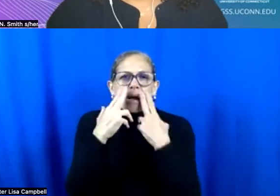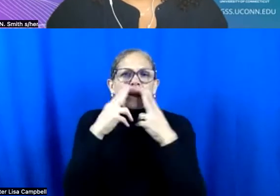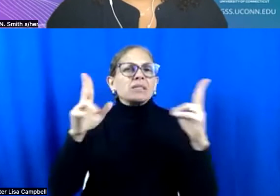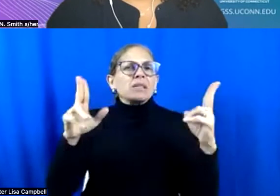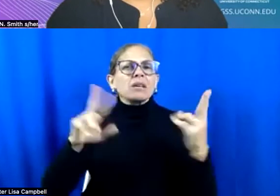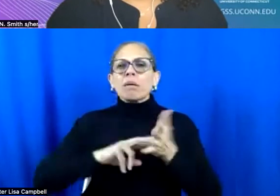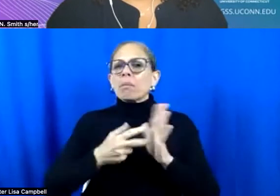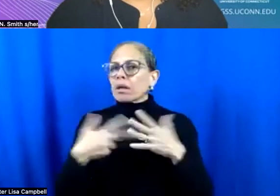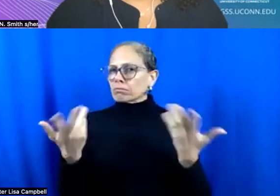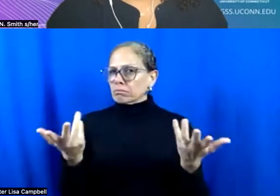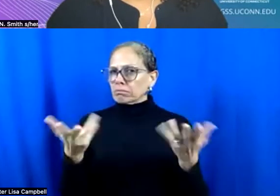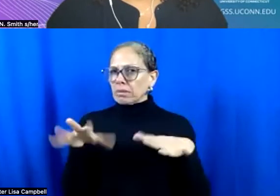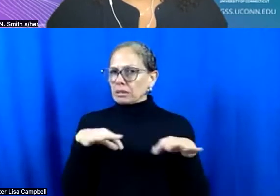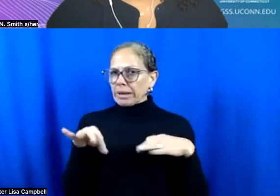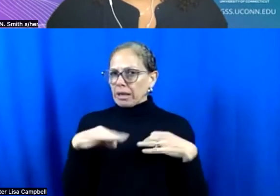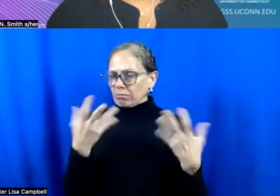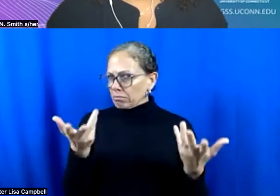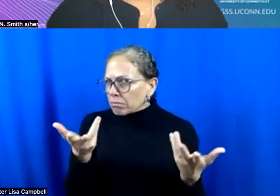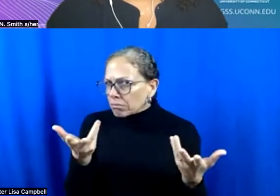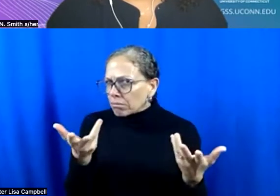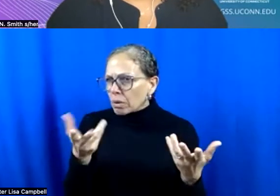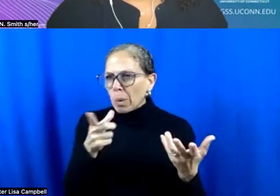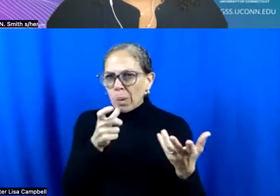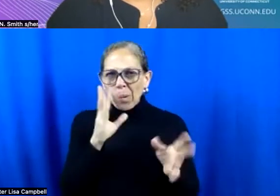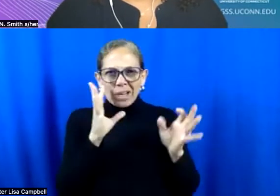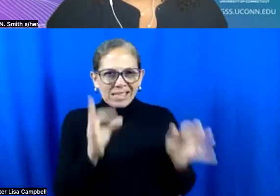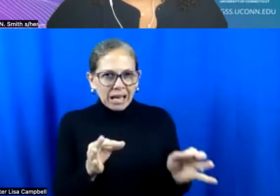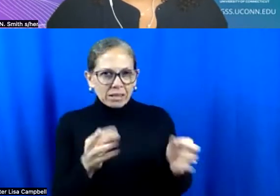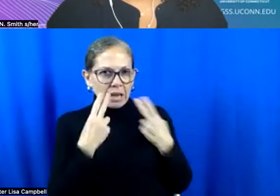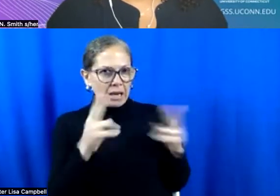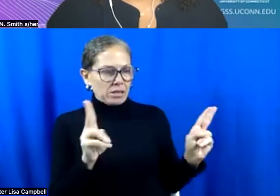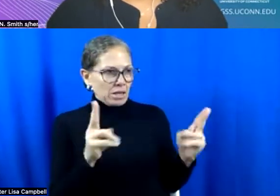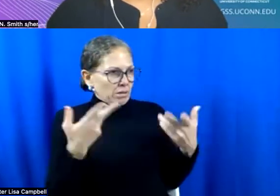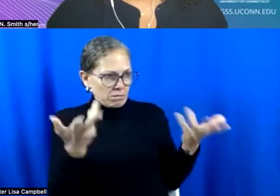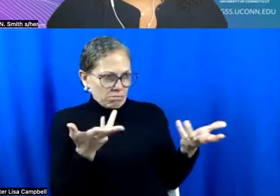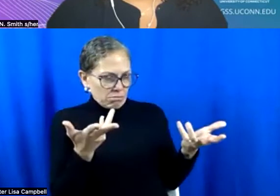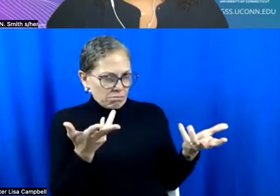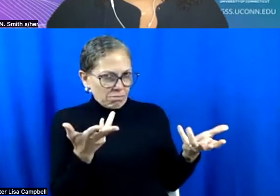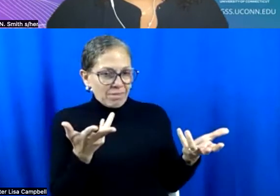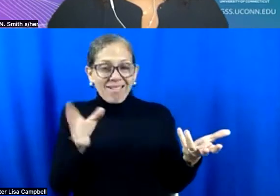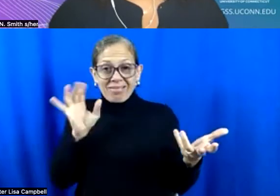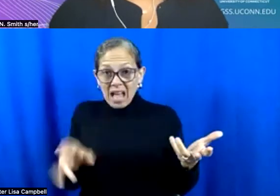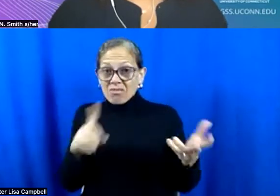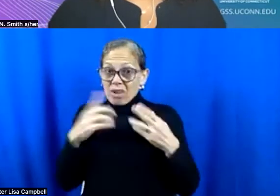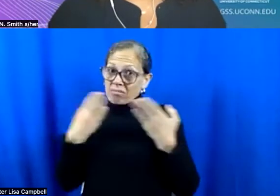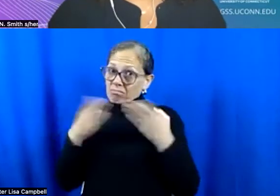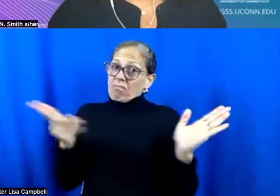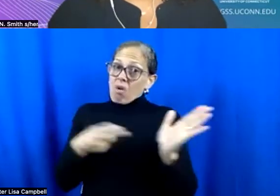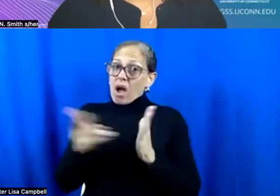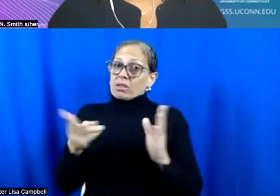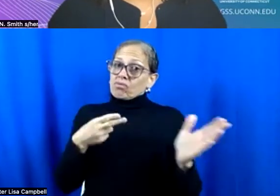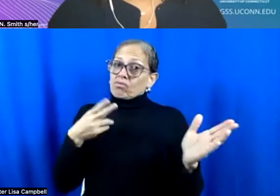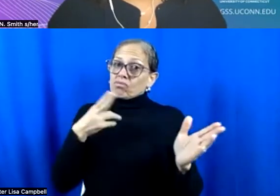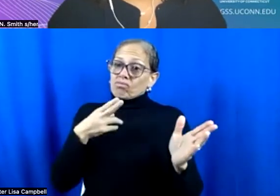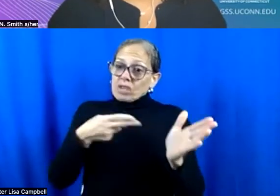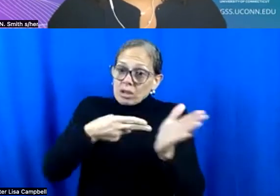is innocence and by whom? And so for me, the unconventional truth of, you know, that work that I think came